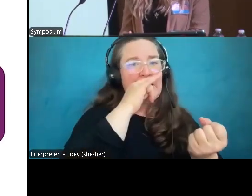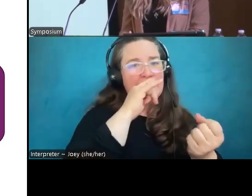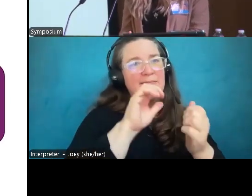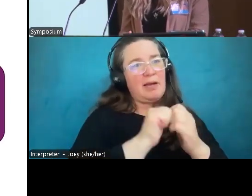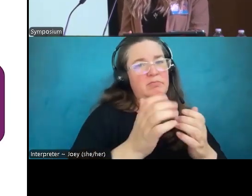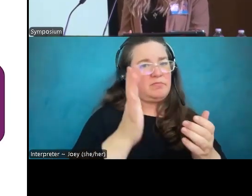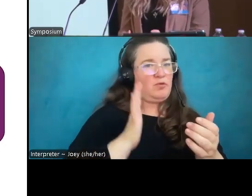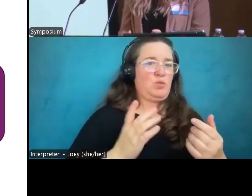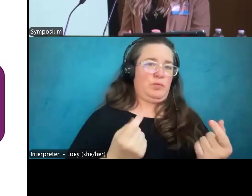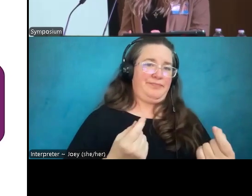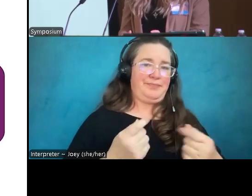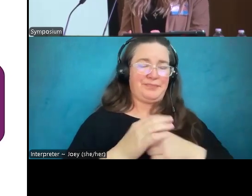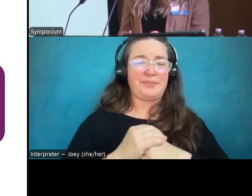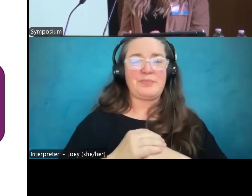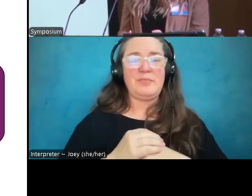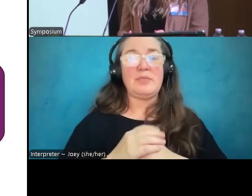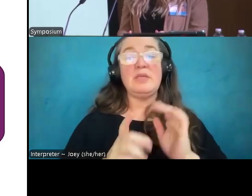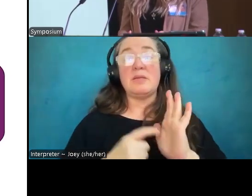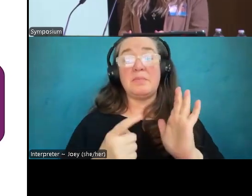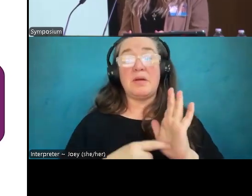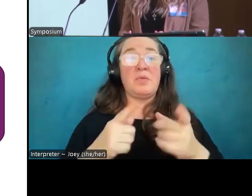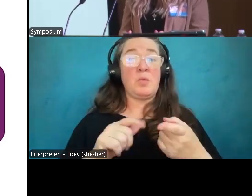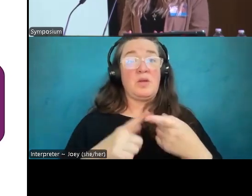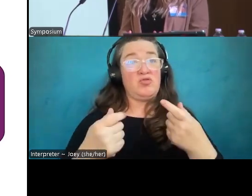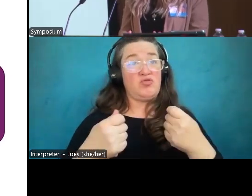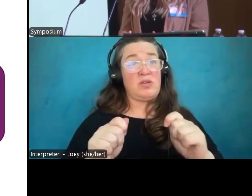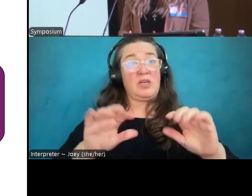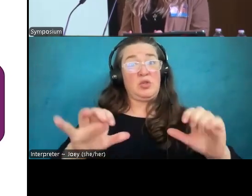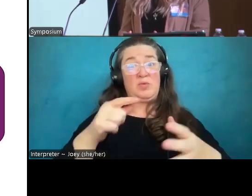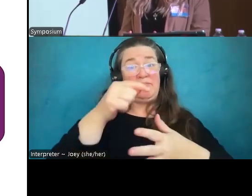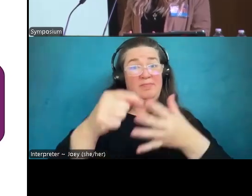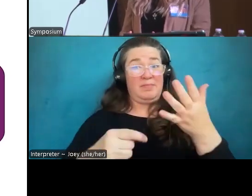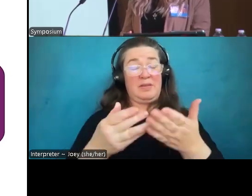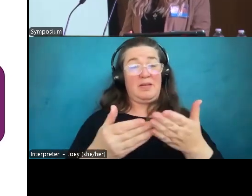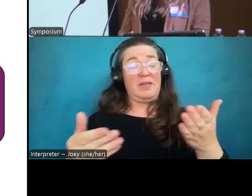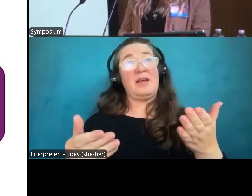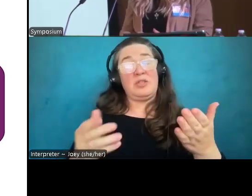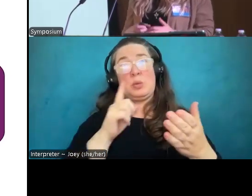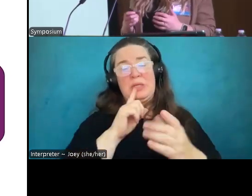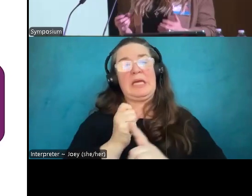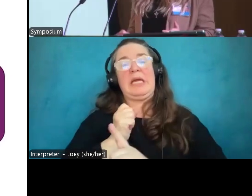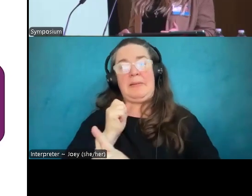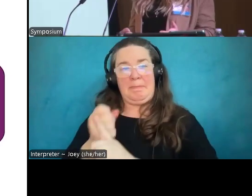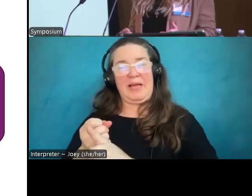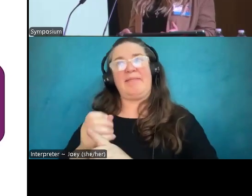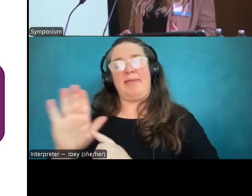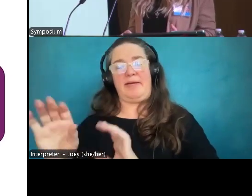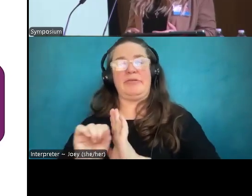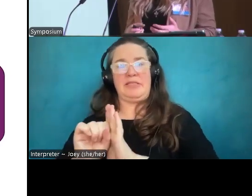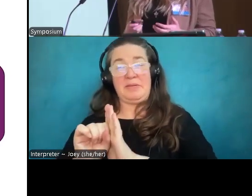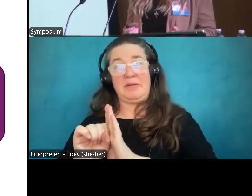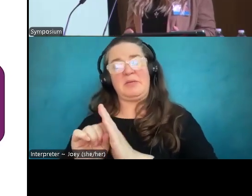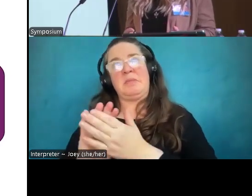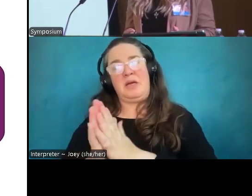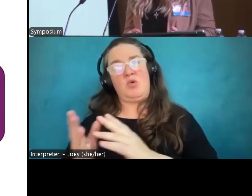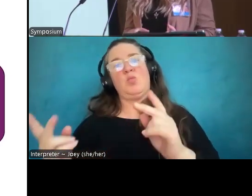And in some cases, when they try to do these things, they have really significant consequences with their symptoms. They have an exacerbation of them,